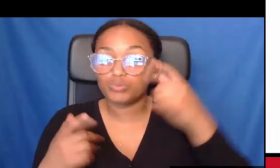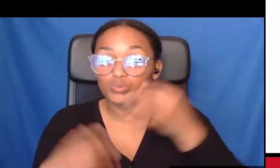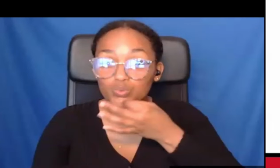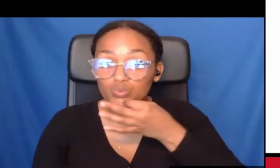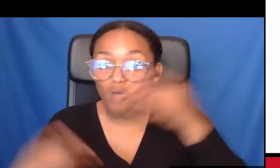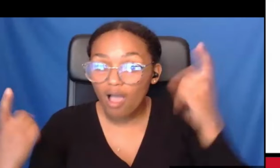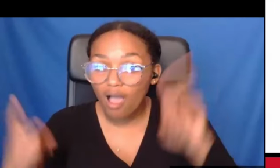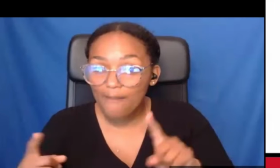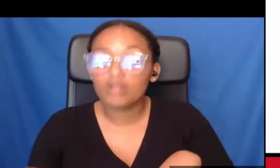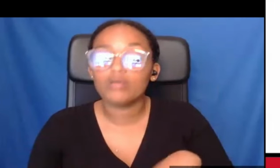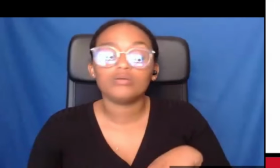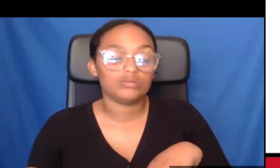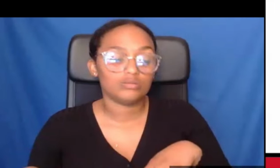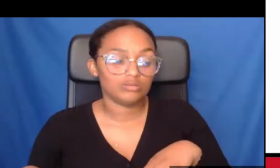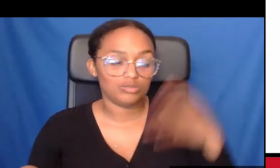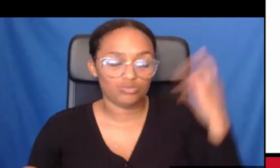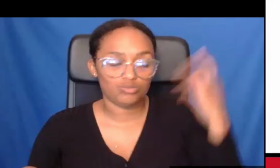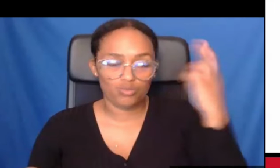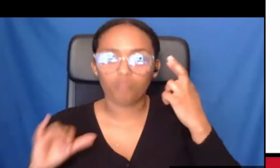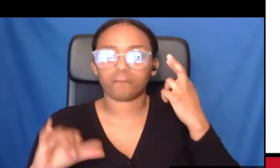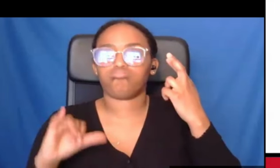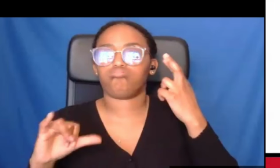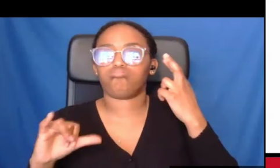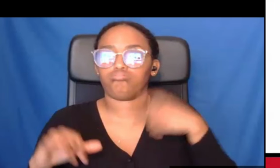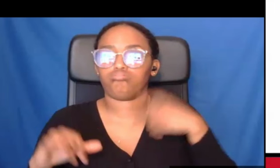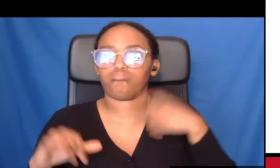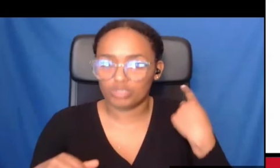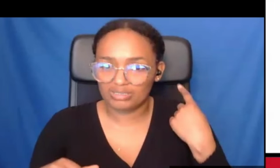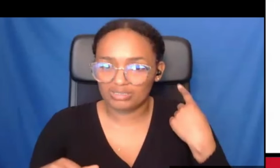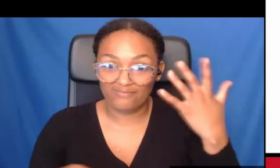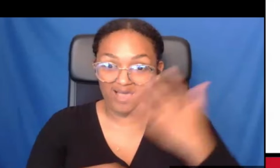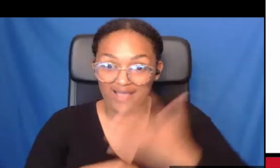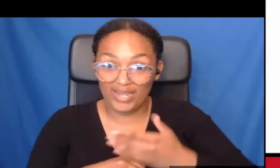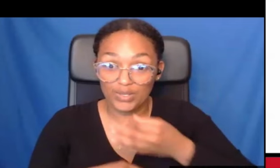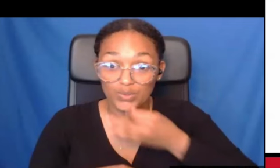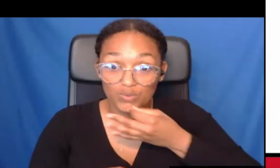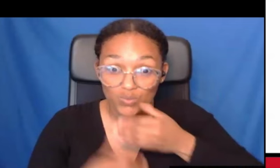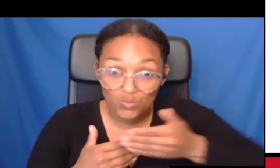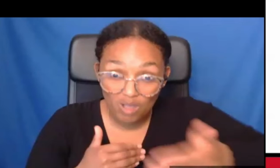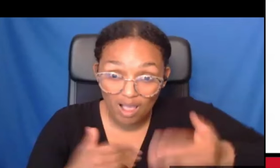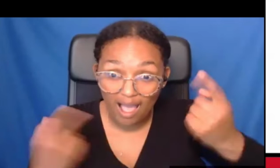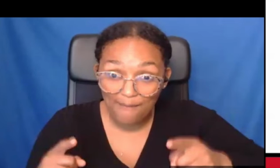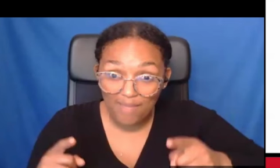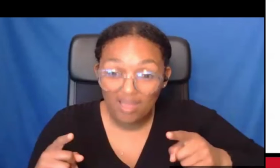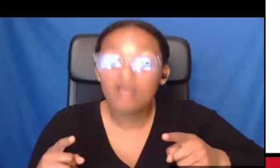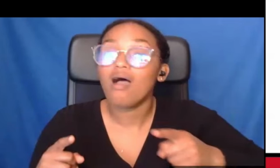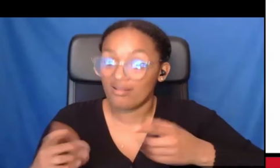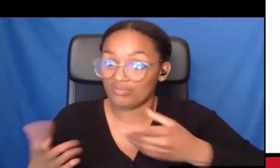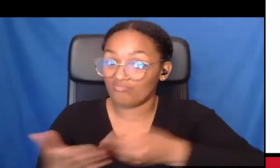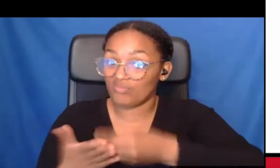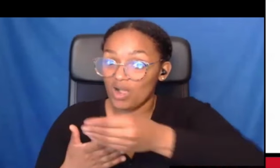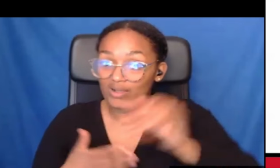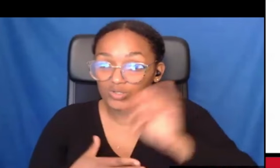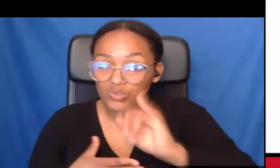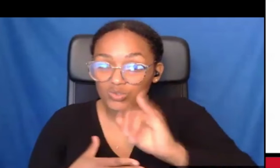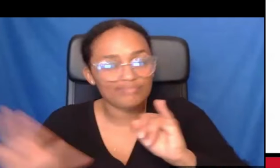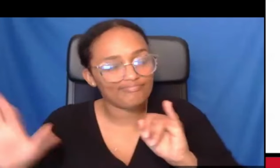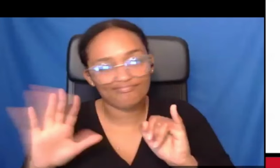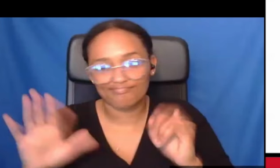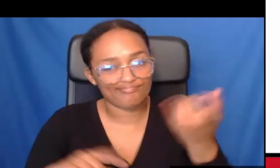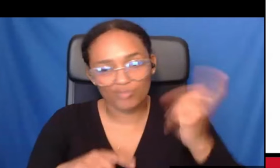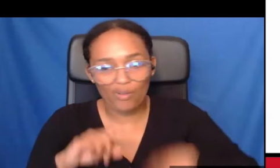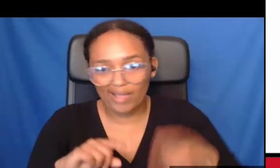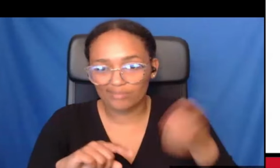away. You can't buy flood insurance at that point. There's a 30-day waiting period, unless it's a new purchase. If it's a brand